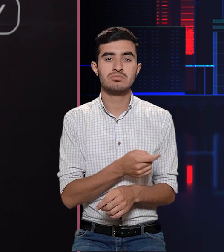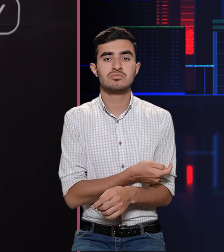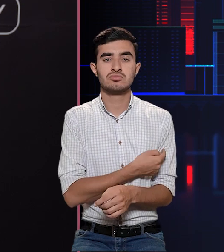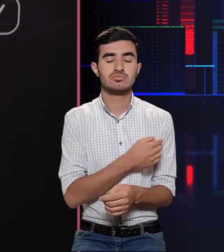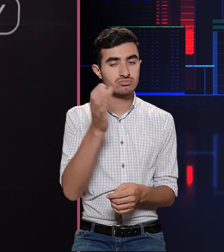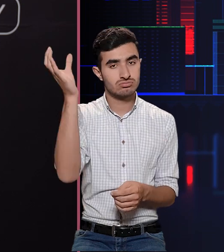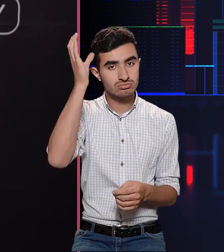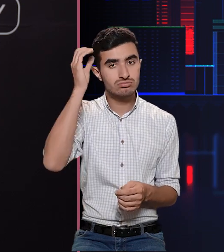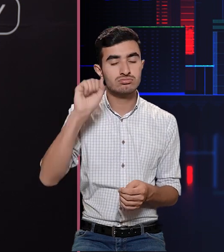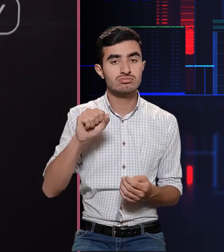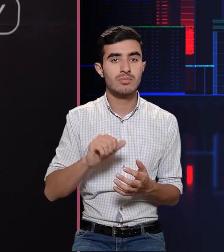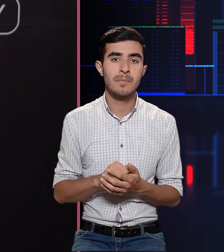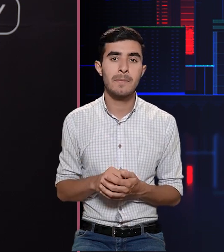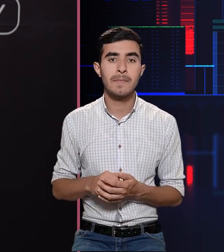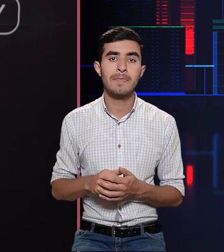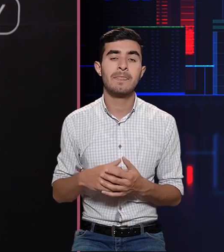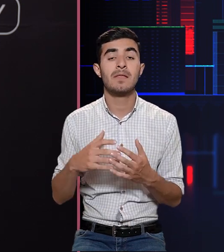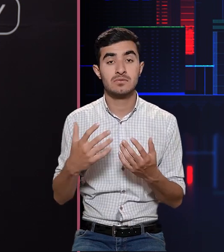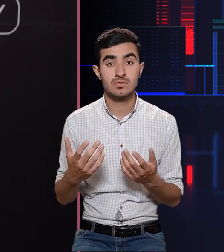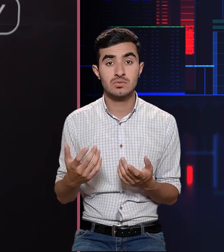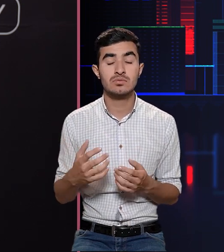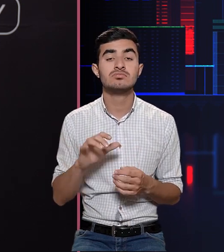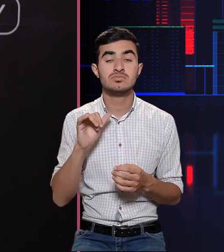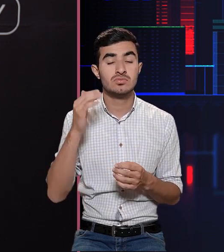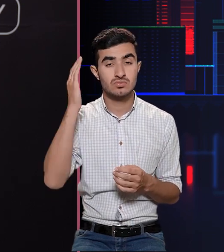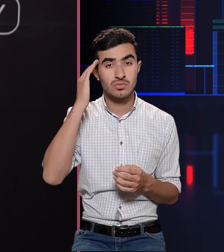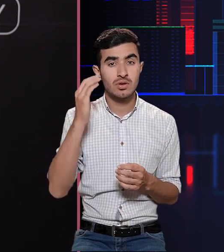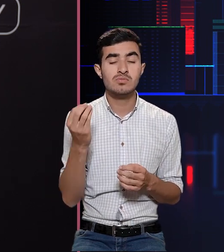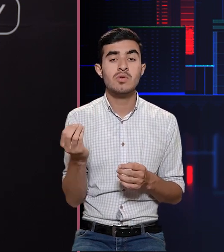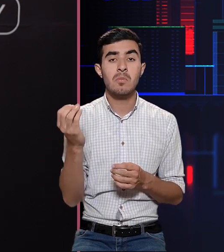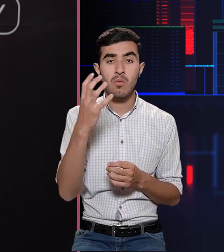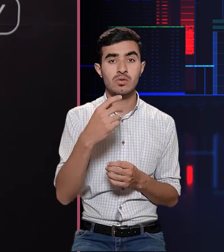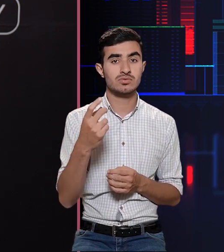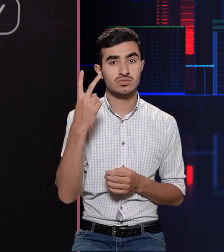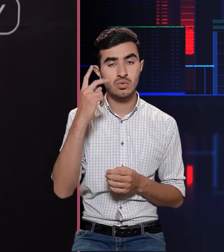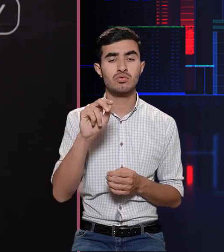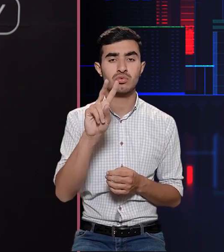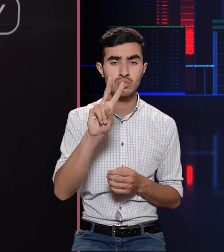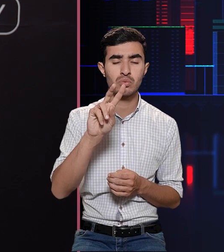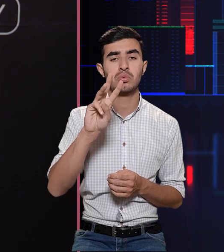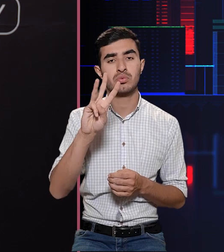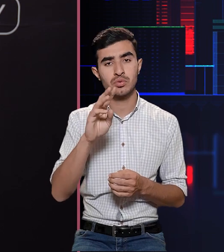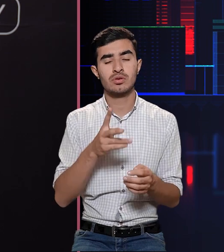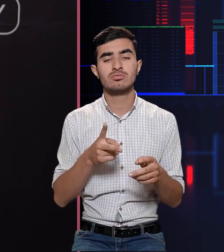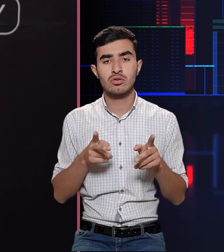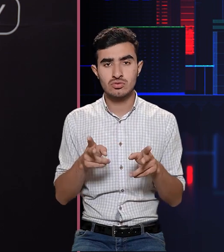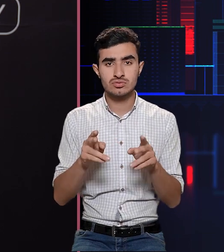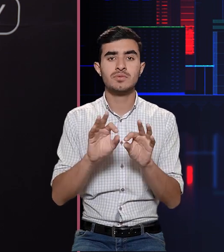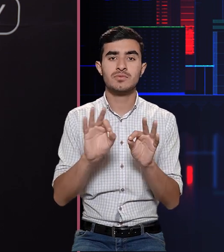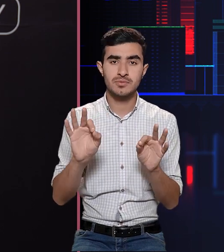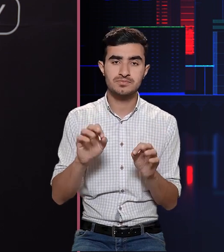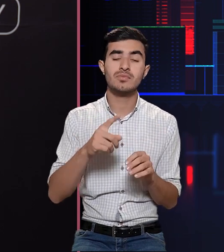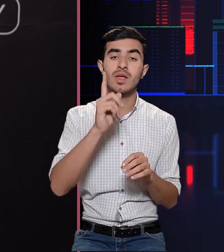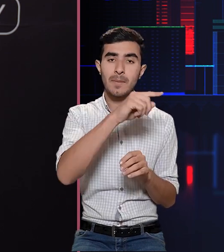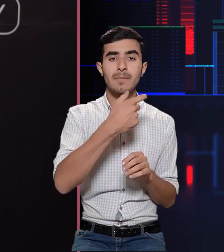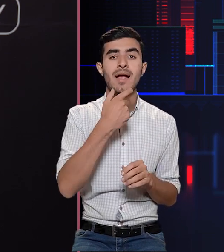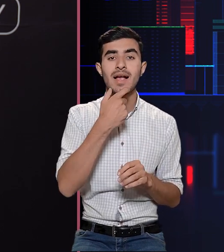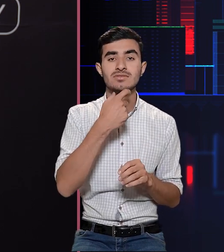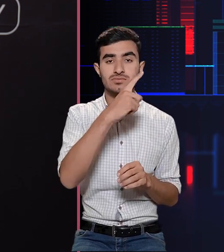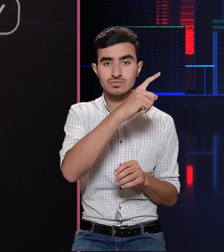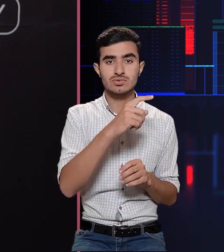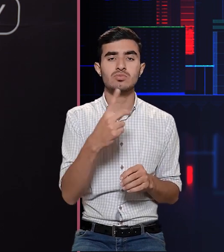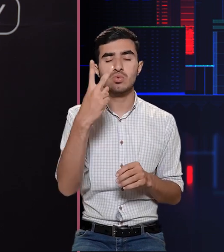hours, 8 hours every day. They have got 2 shifts, morning and evening. So they know that in the morning shift, they have to do 3 surgeries, and in the evening shift, they have to do